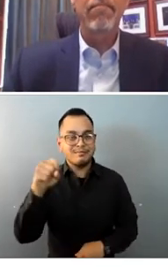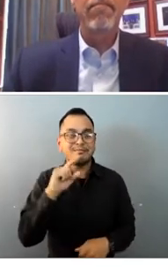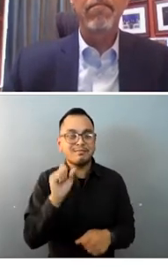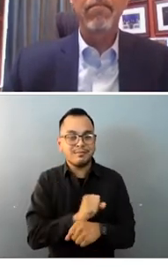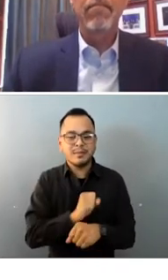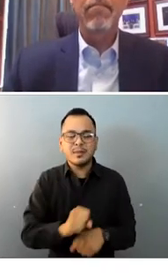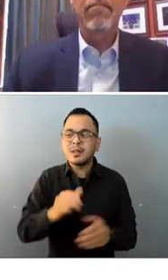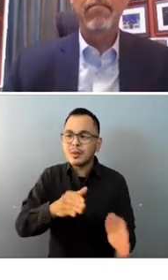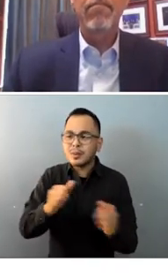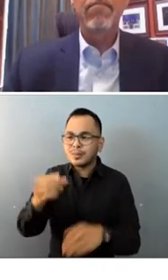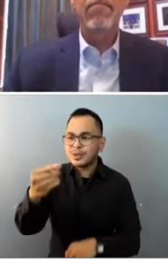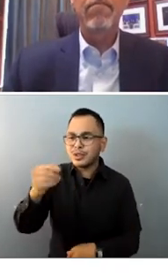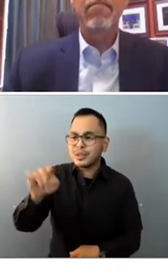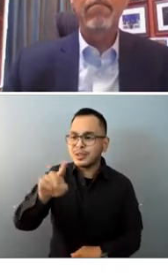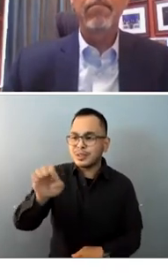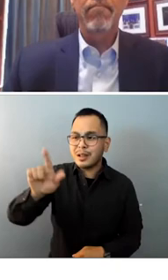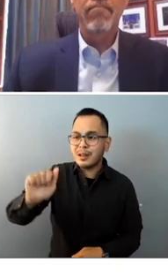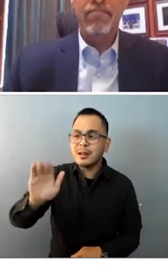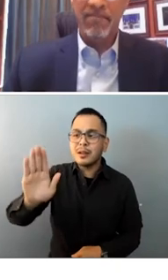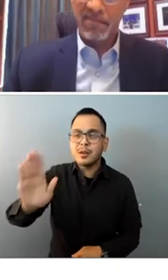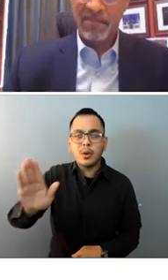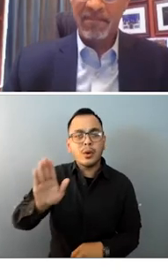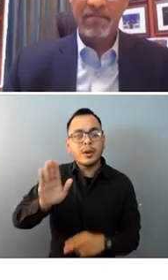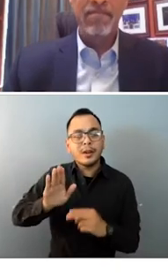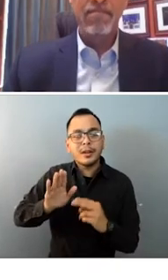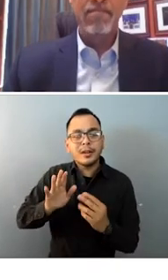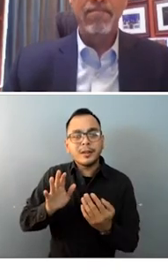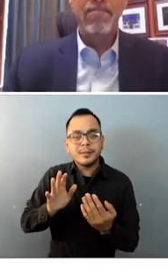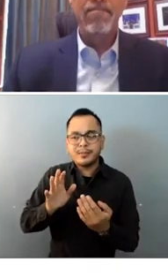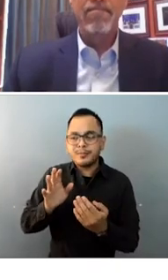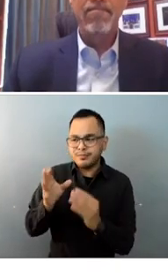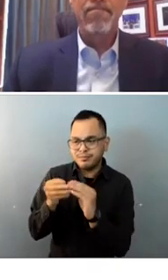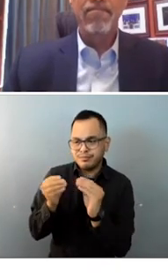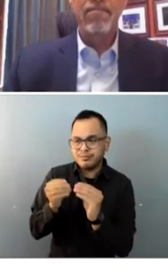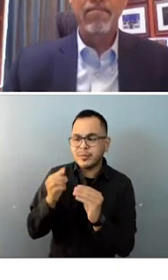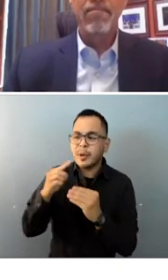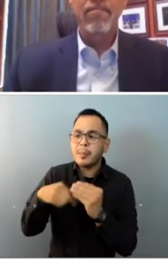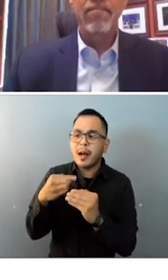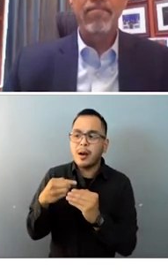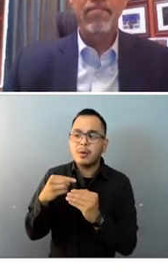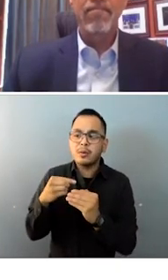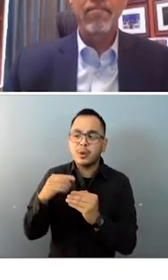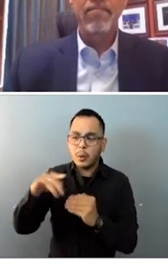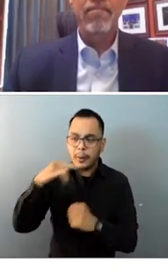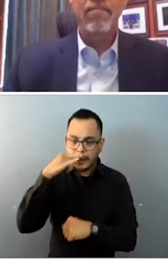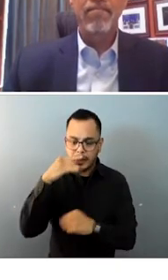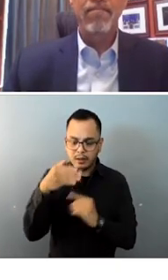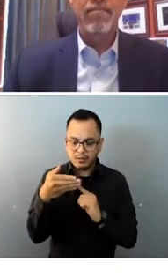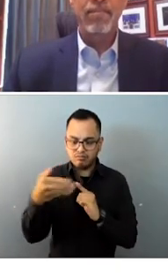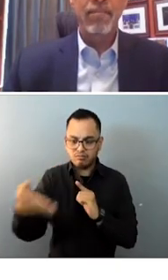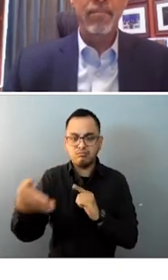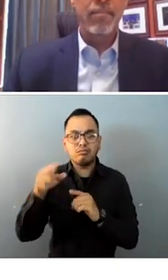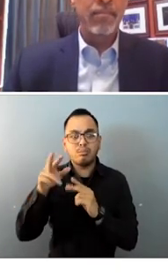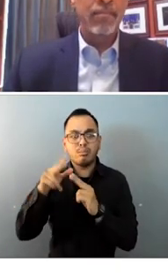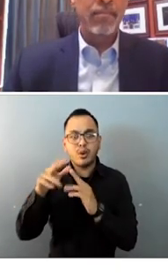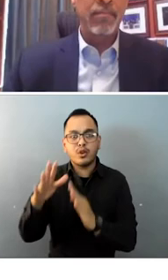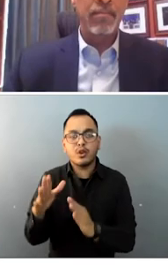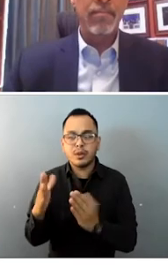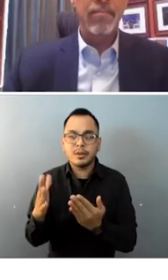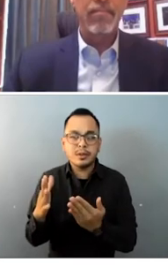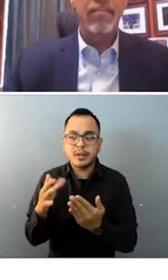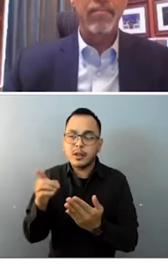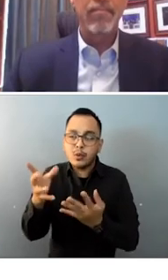for a moment to you talking about the partners that your child will have in the future and your desire to